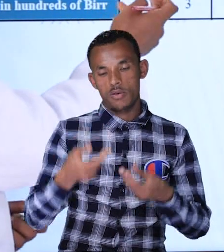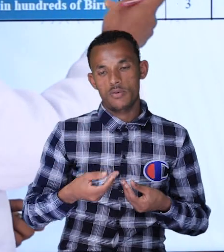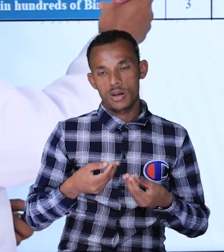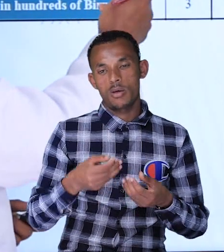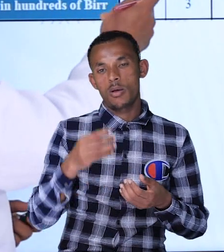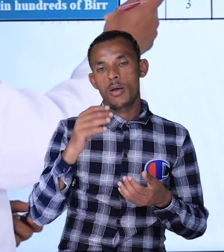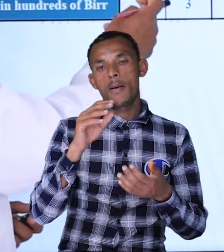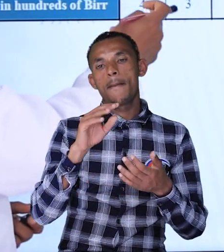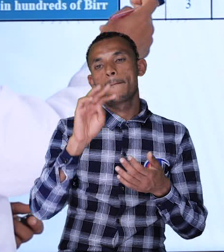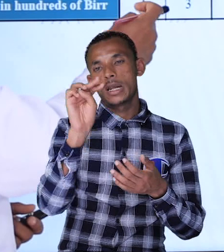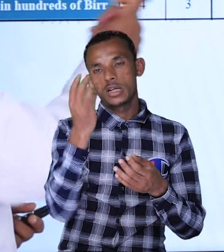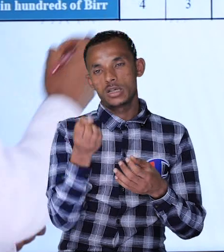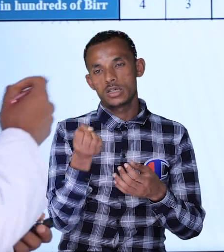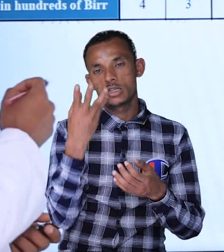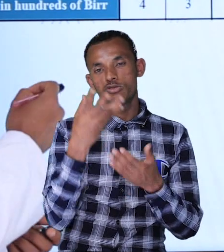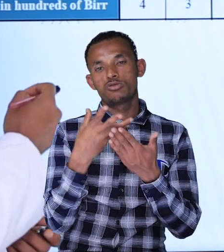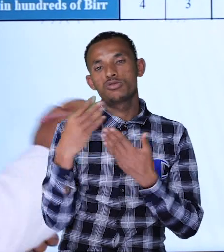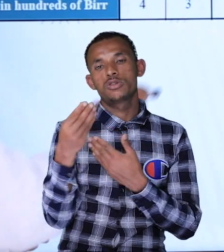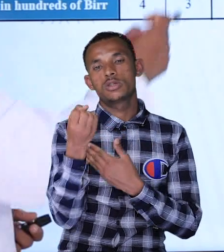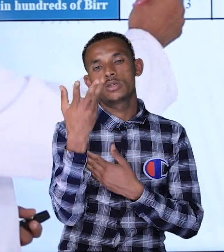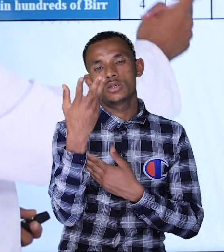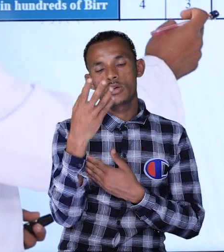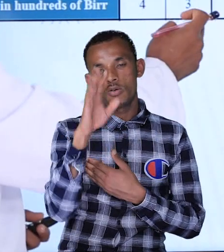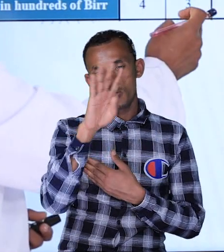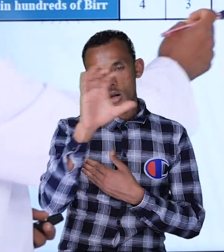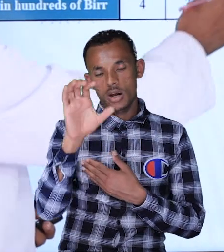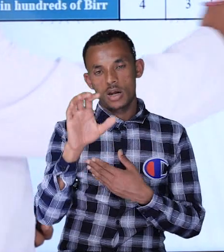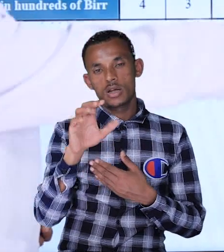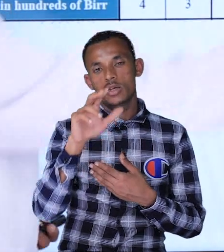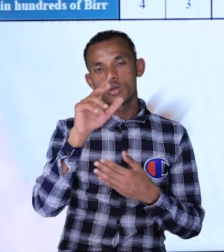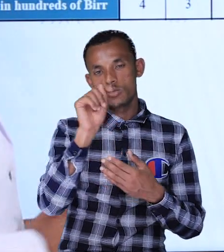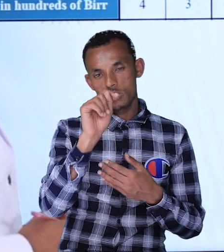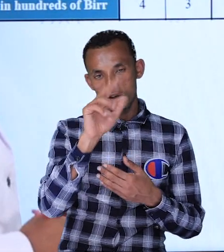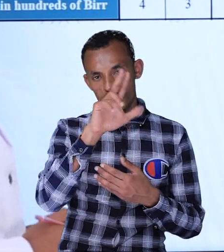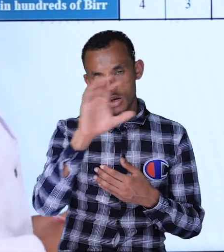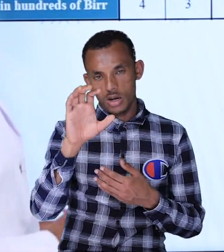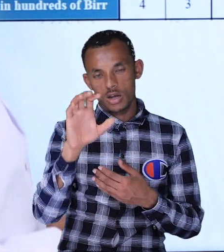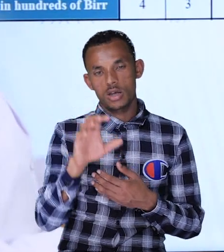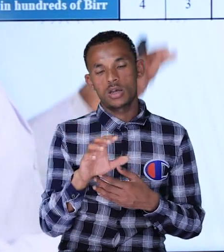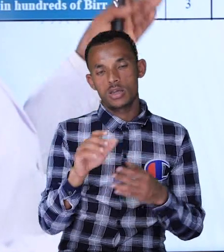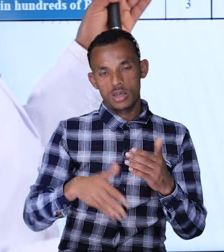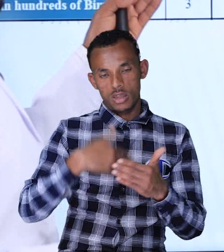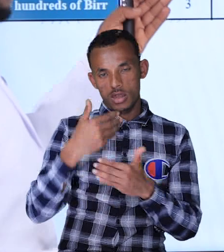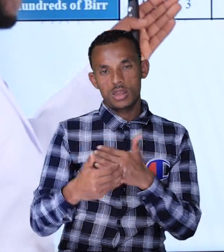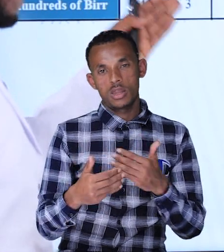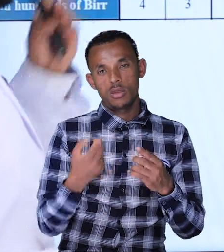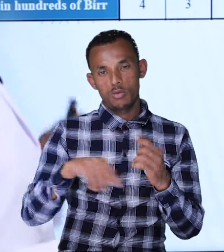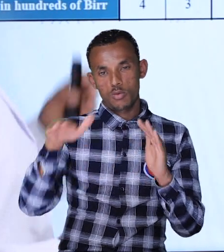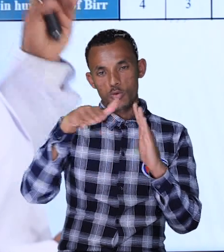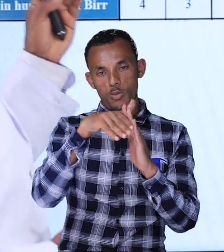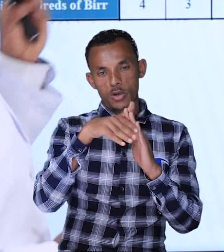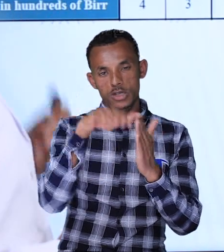on Monday, the sales amount is 400 birr, on Tuesday, 300, and so on. So to